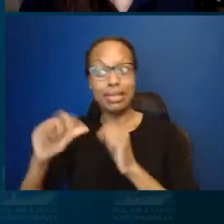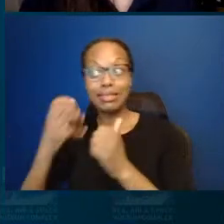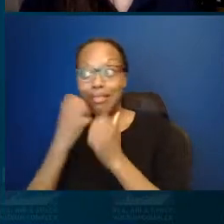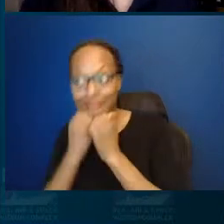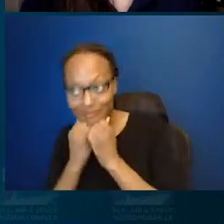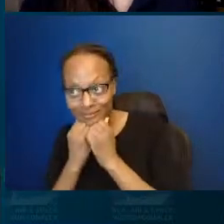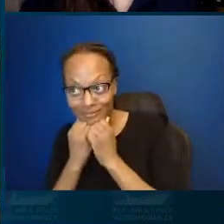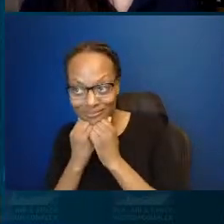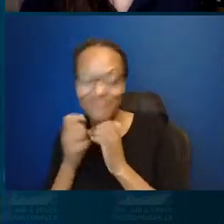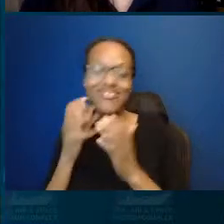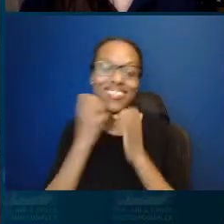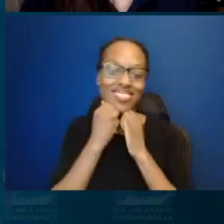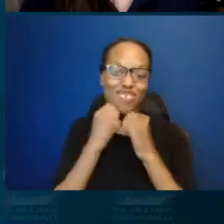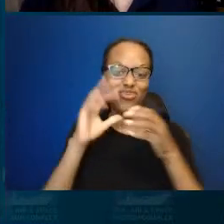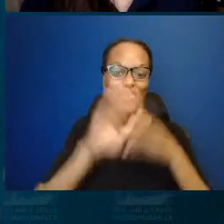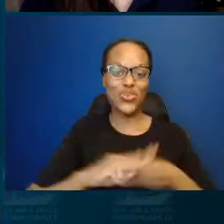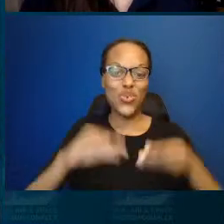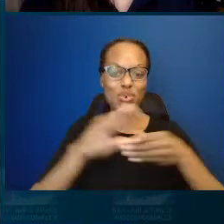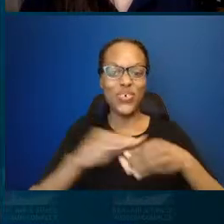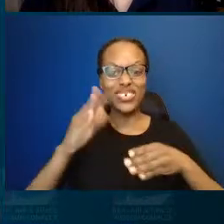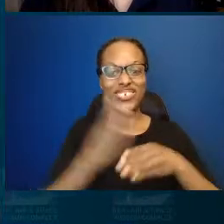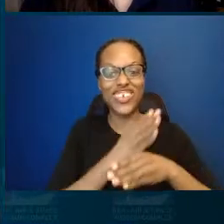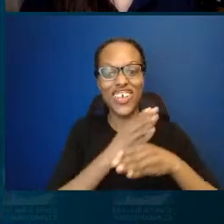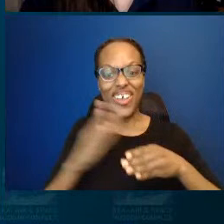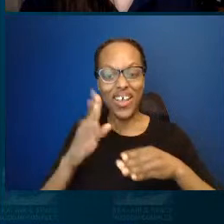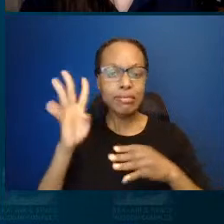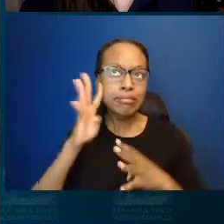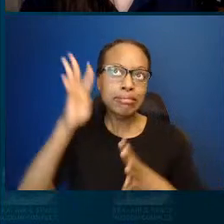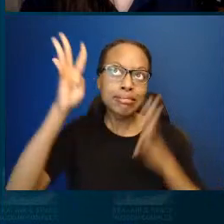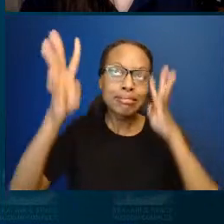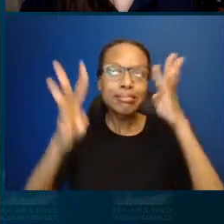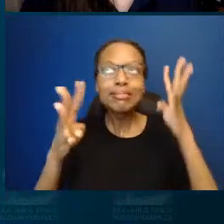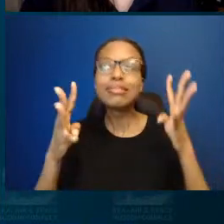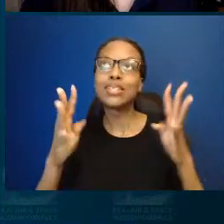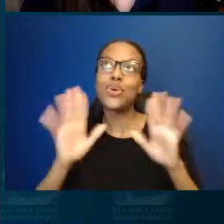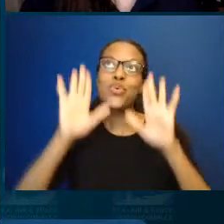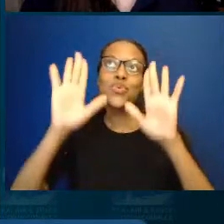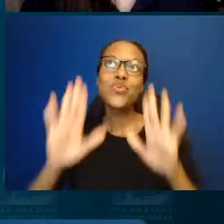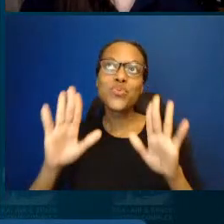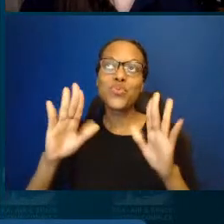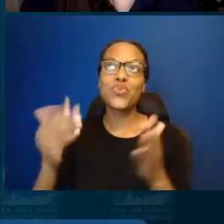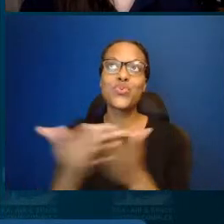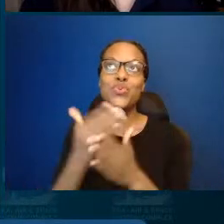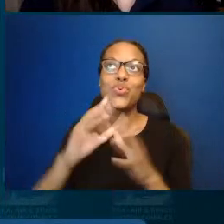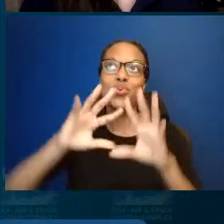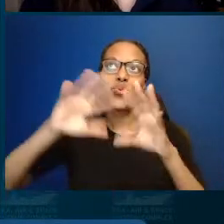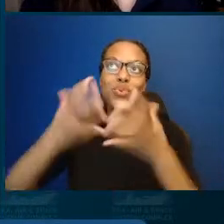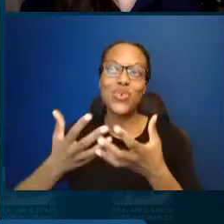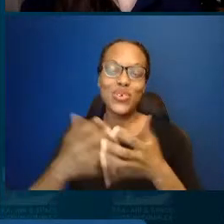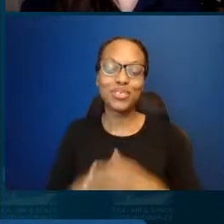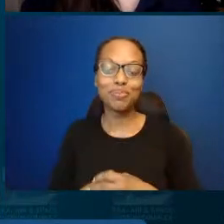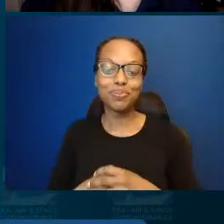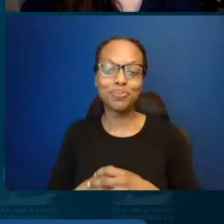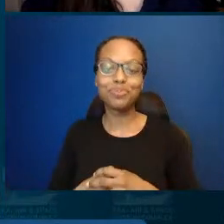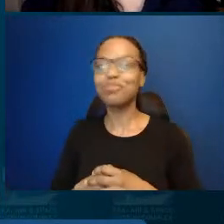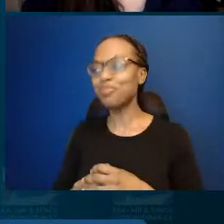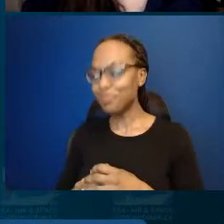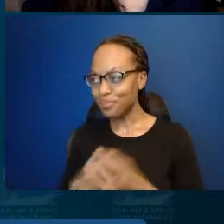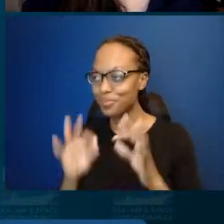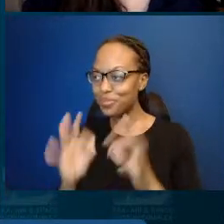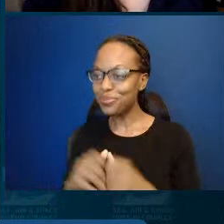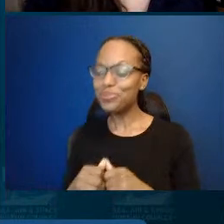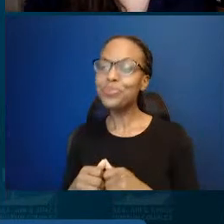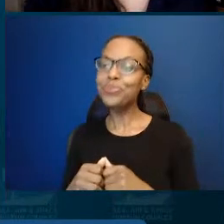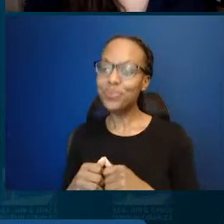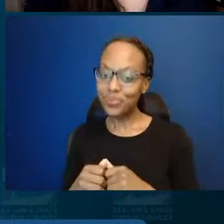love storytelling and making up these fantastical worlds. That's awesome. And another question, what